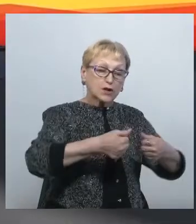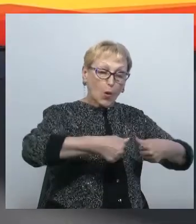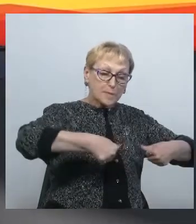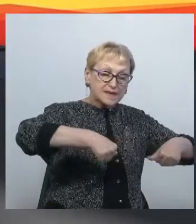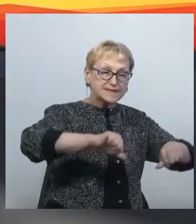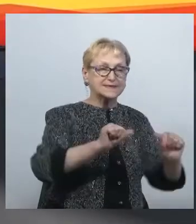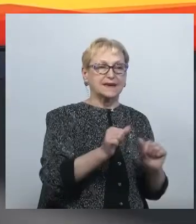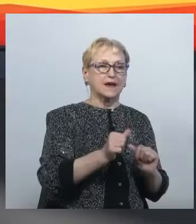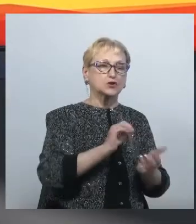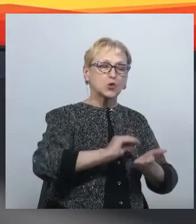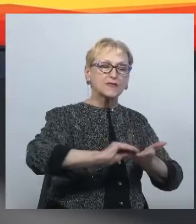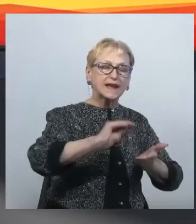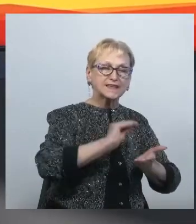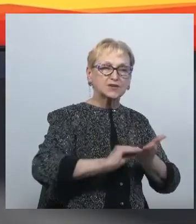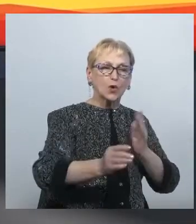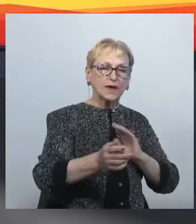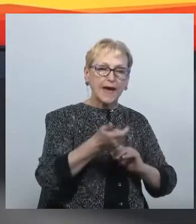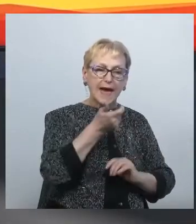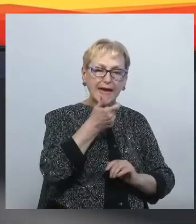Journalistic Ethics